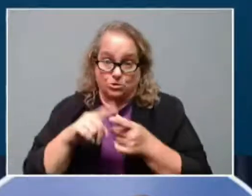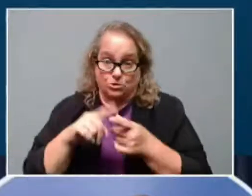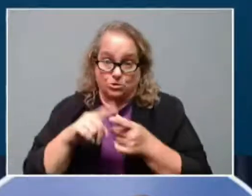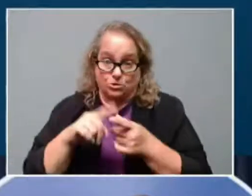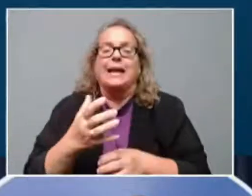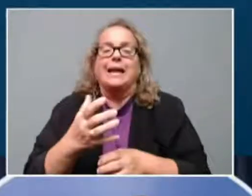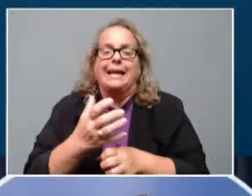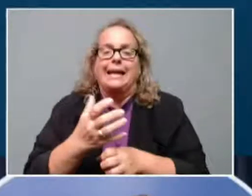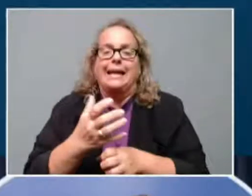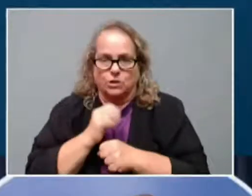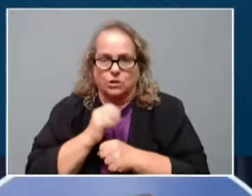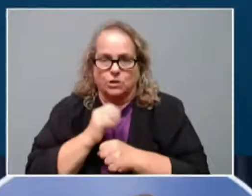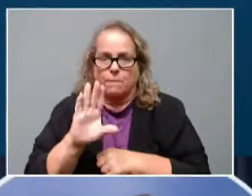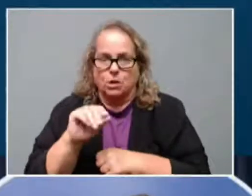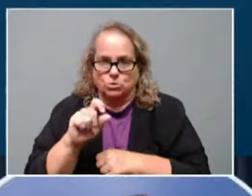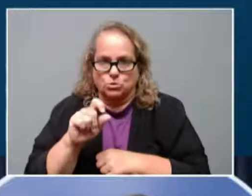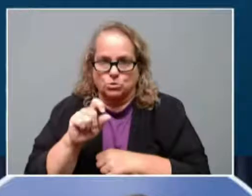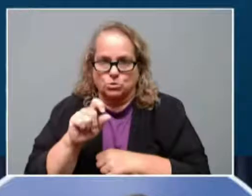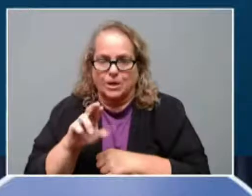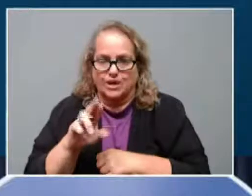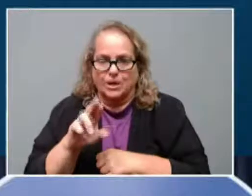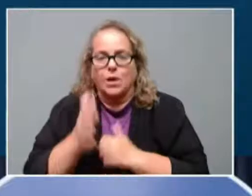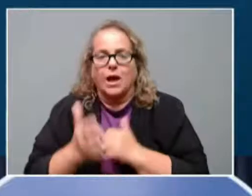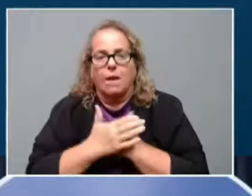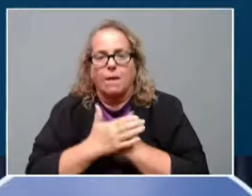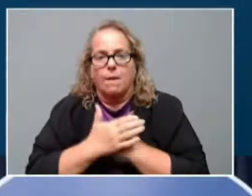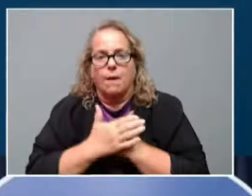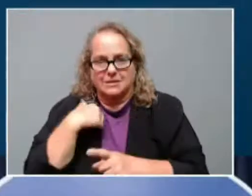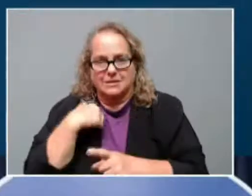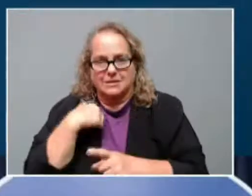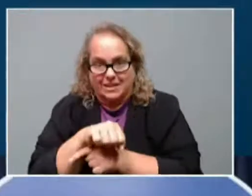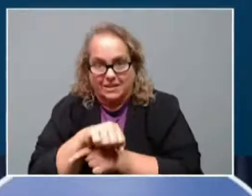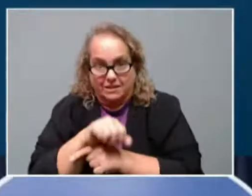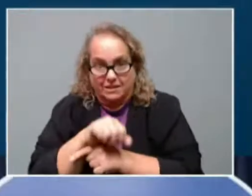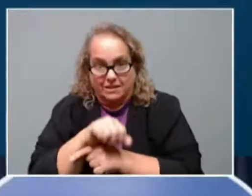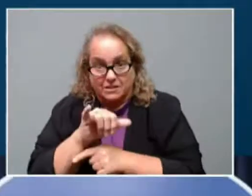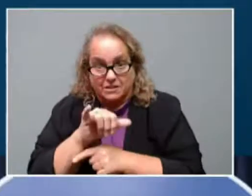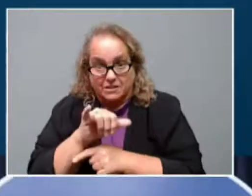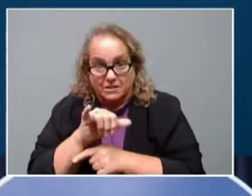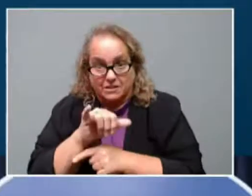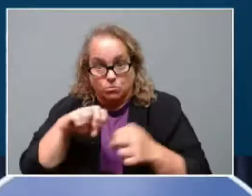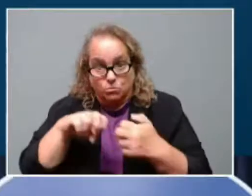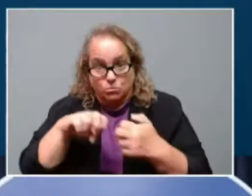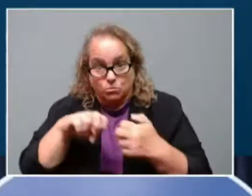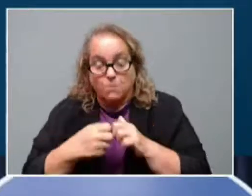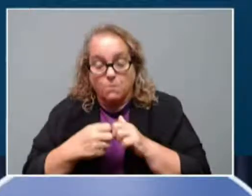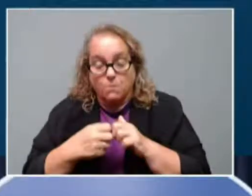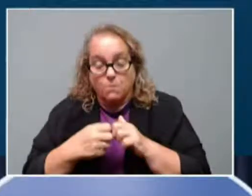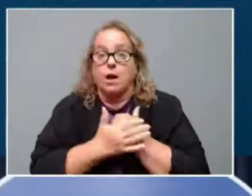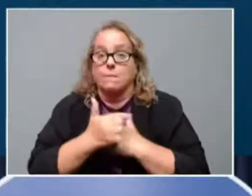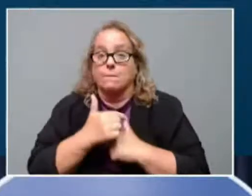booster. It's going to help us defeat this thing. It's going to help us to get back to a real normal.